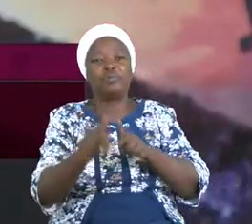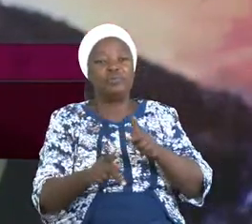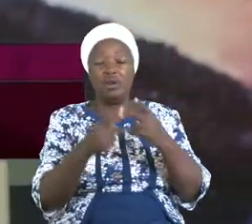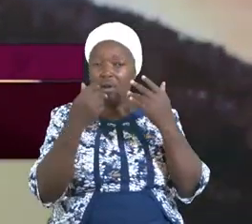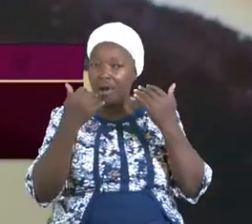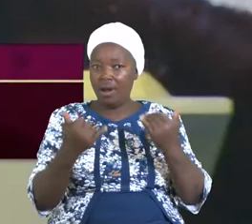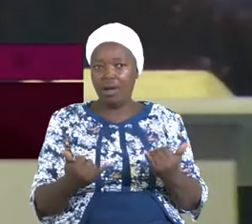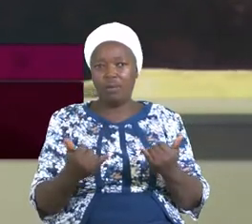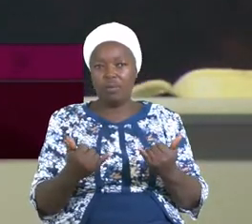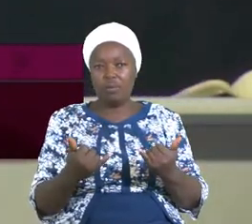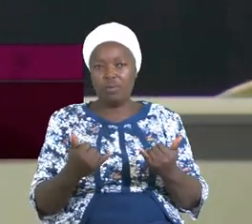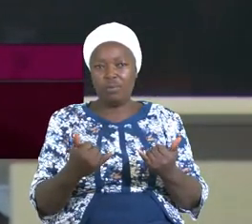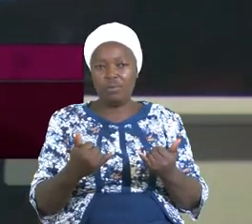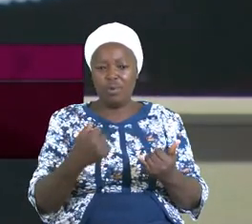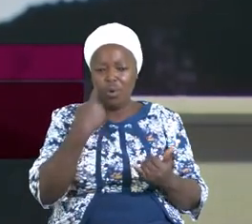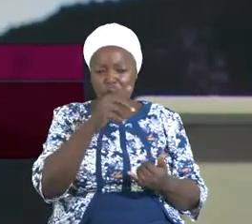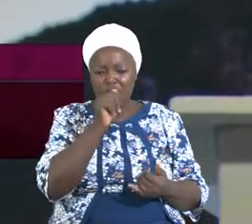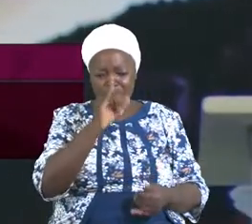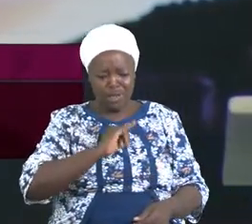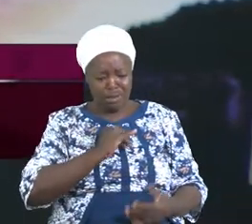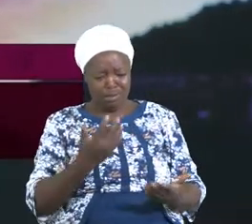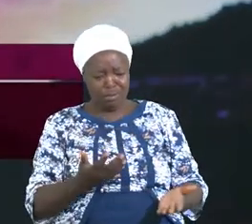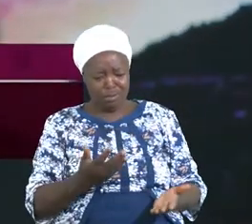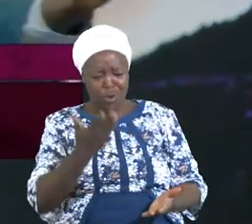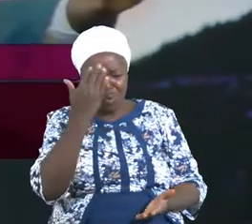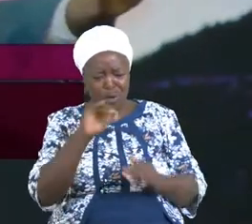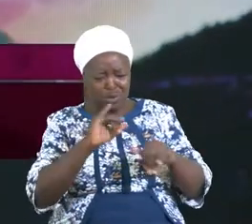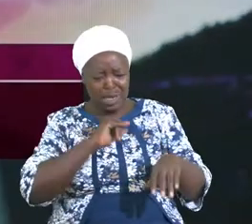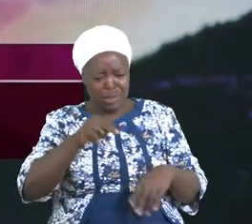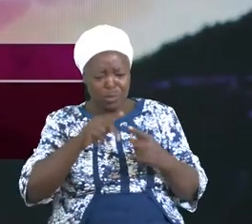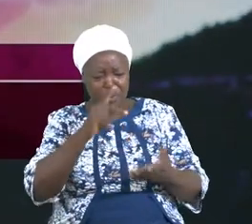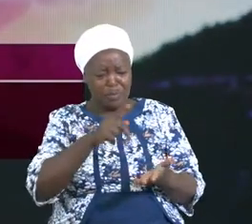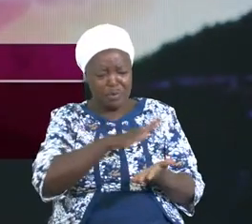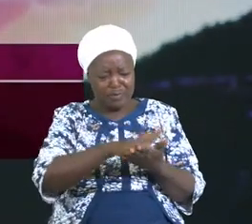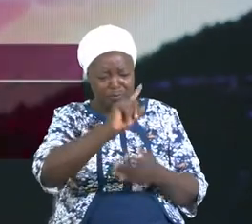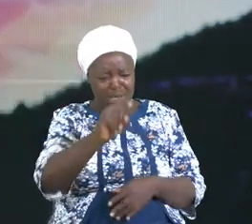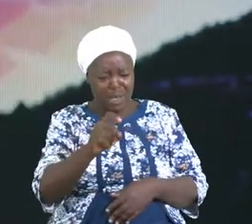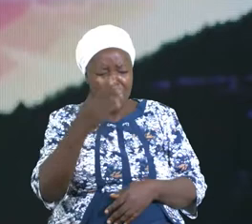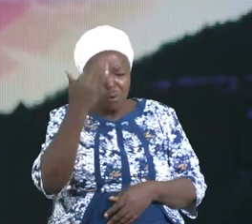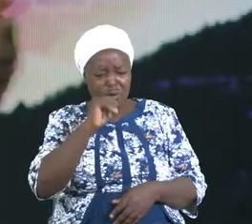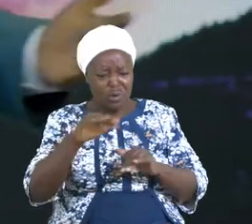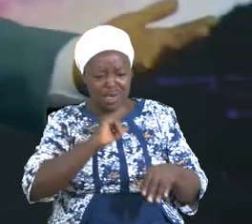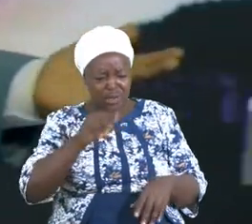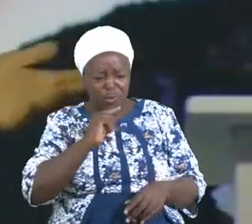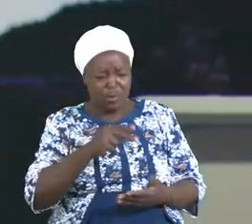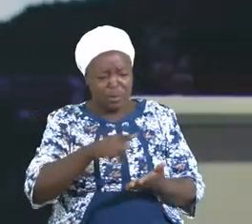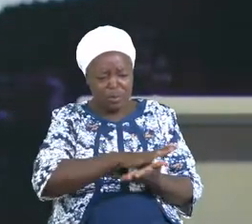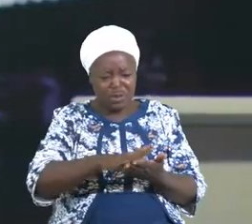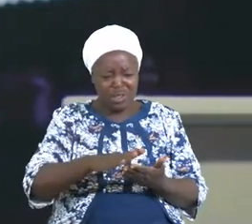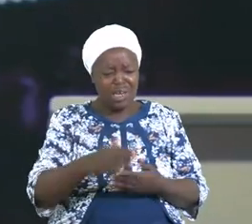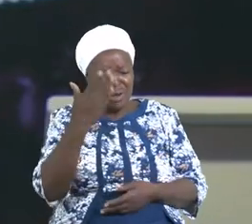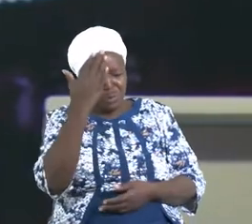why? Why do I need to be purified? Why do I need to be purged? Why do I need to